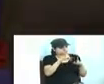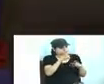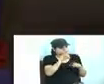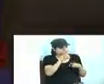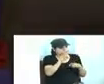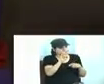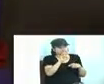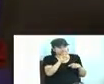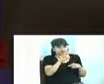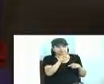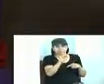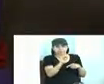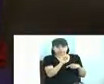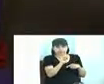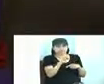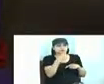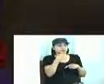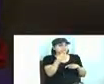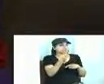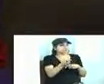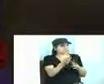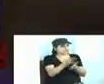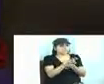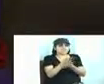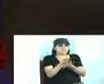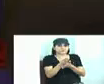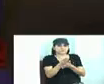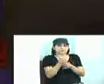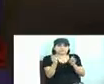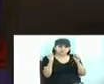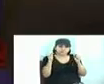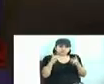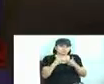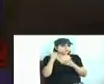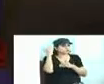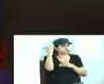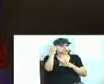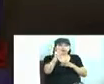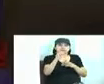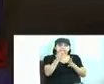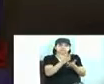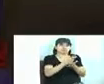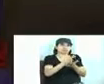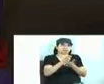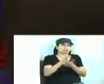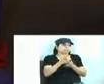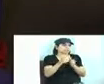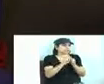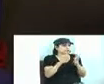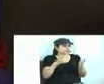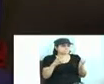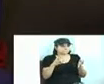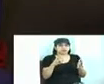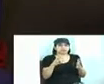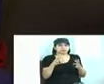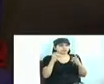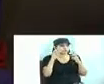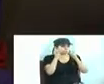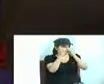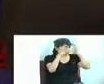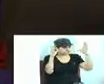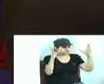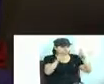that particular scripture because it says the truth. There is so much truth in that. Without a vision, the people